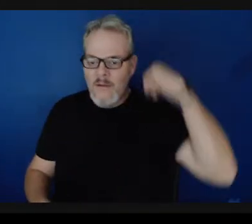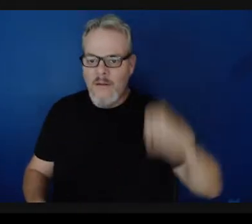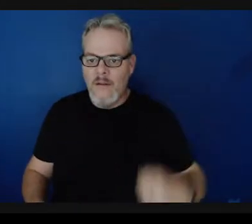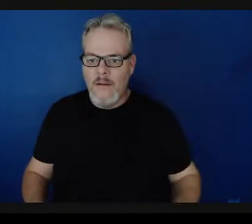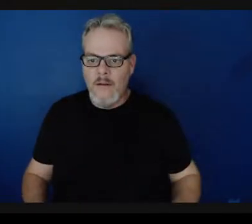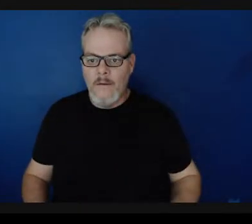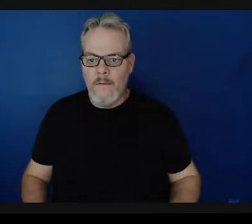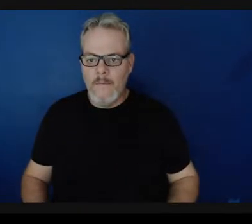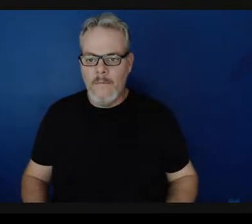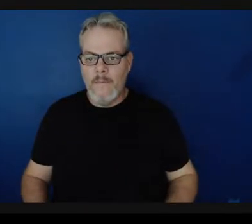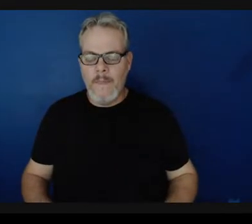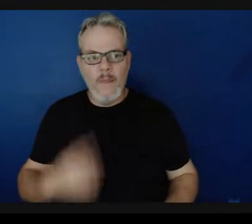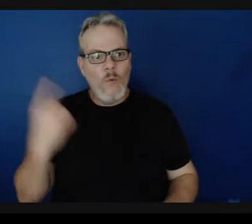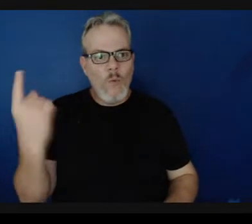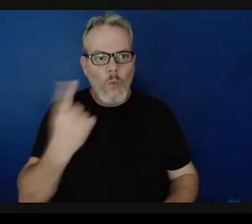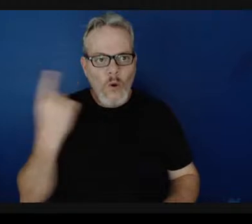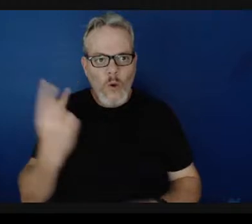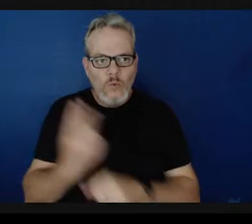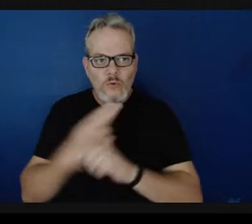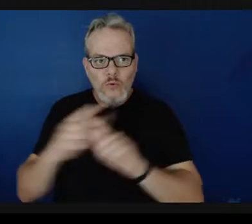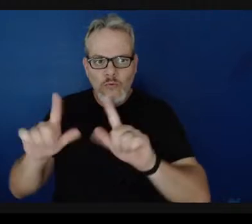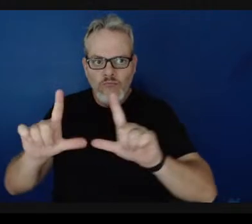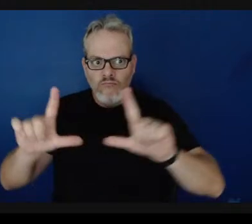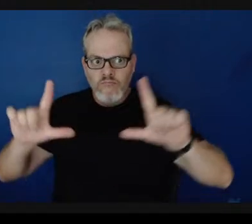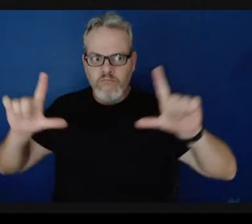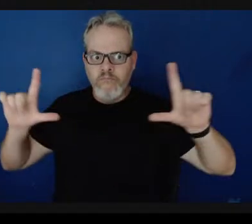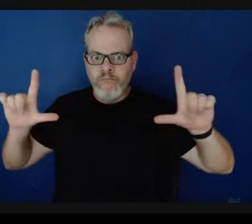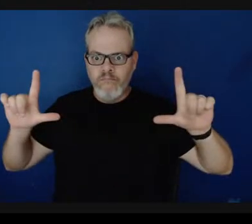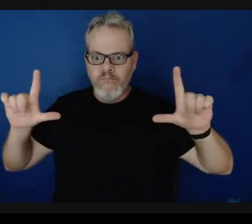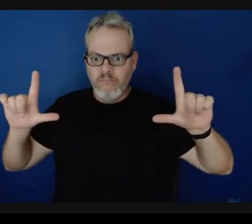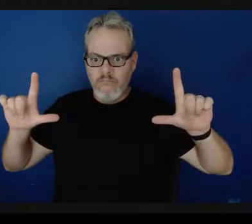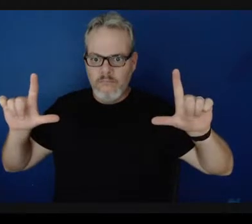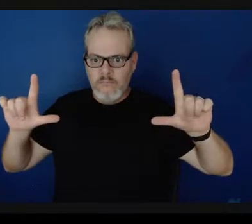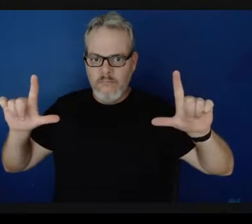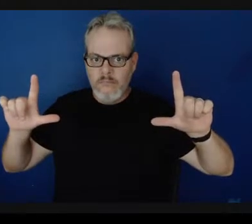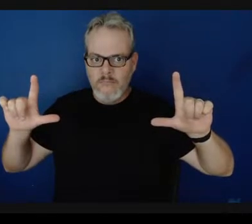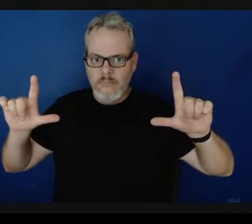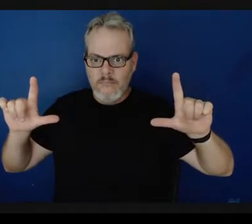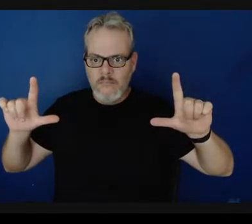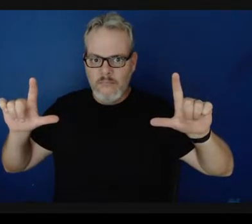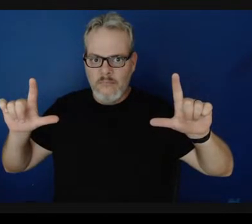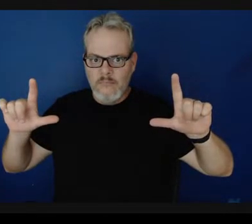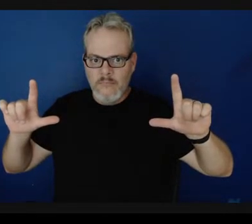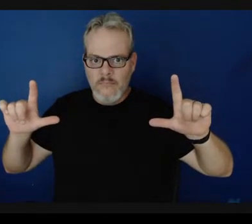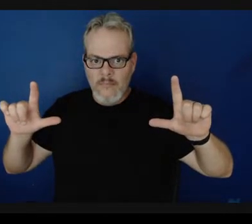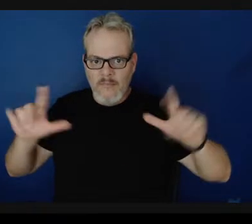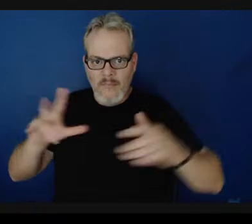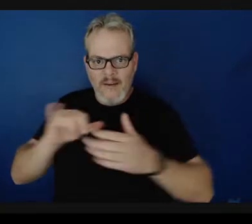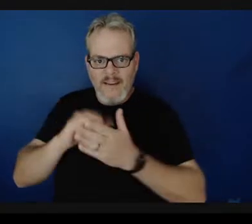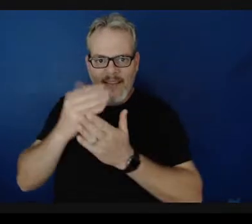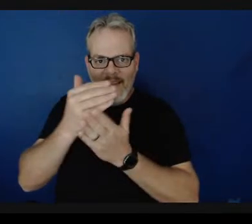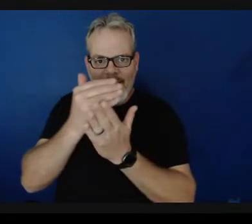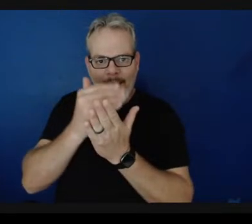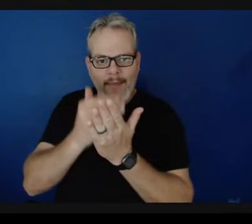so all these are the ones showing on our map. And list only the earthquakes shown. Most recent